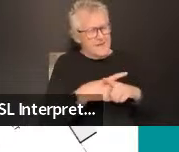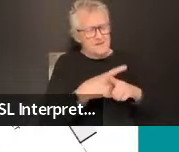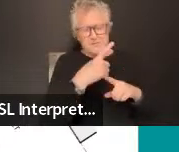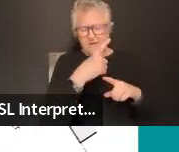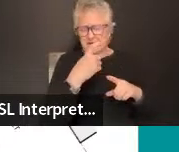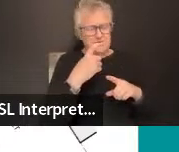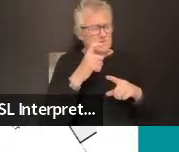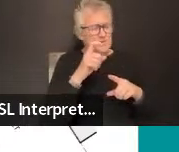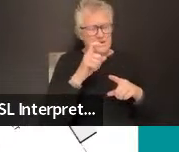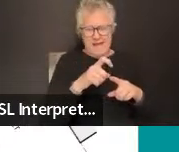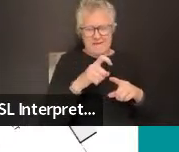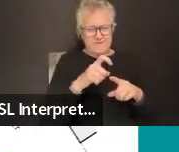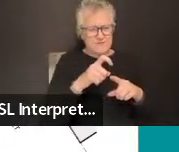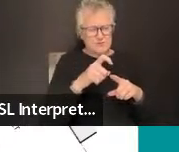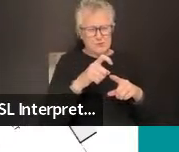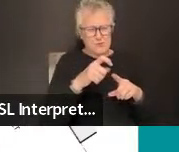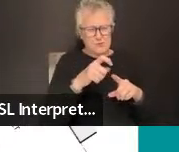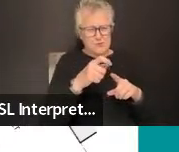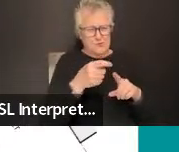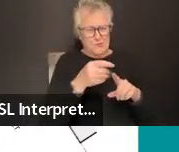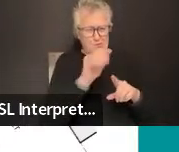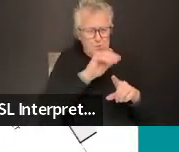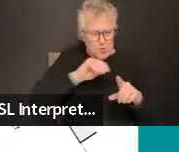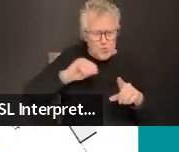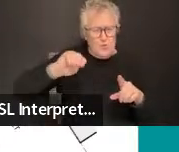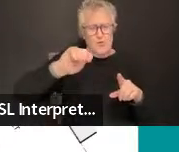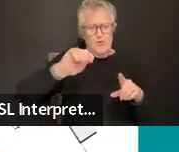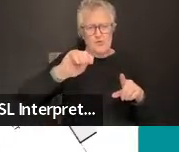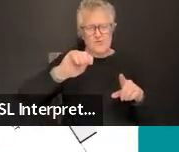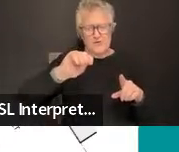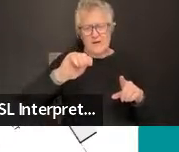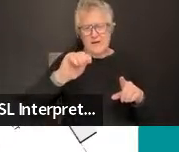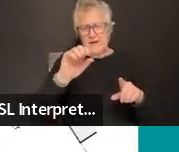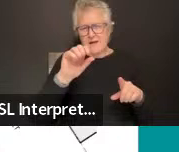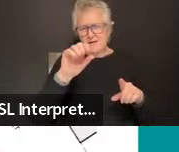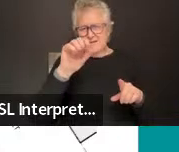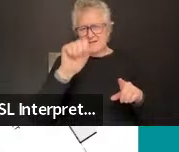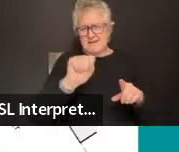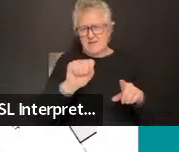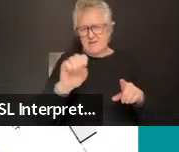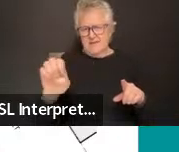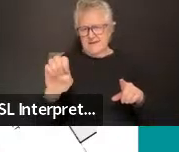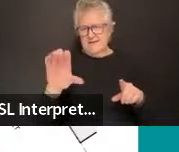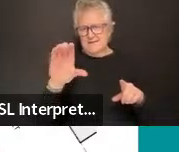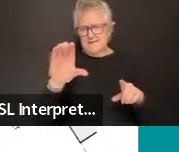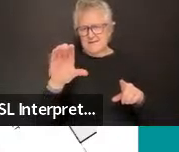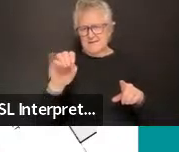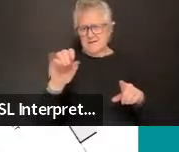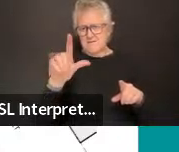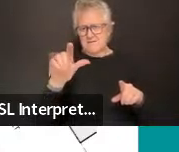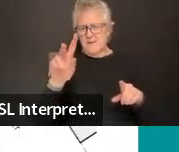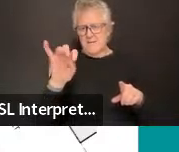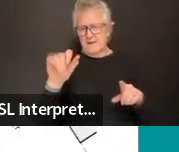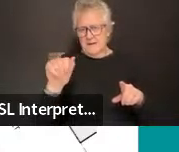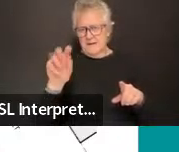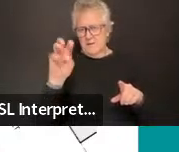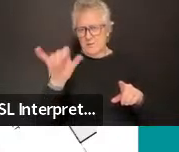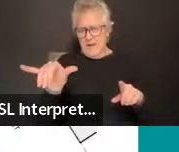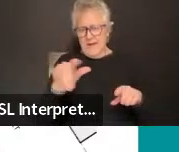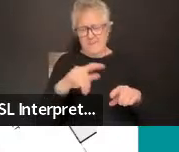rerouting Southeast Columbia Way. But officially, we're still going through the process of evaluating that.